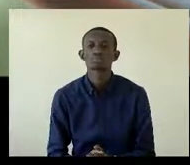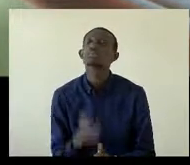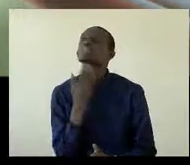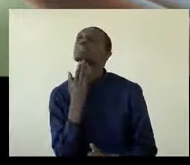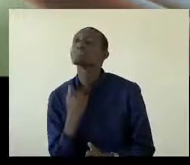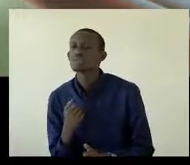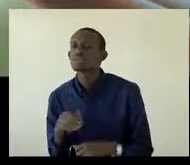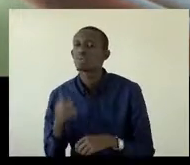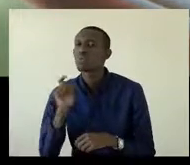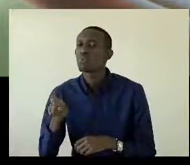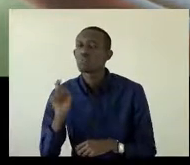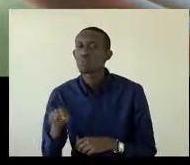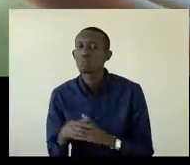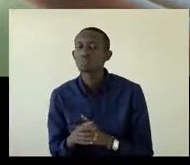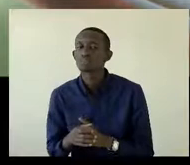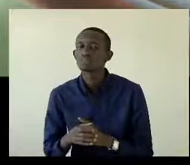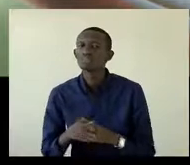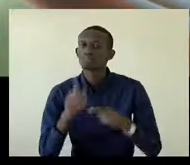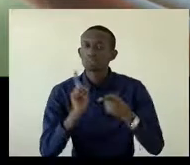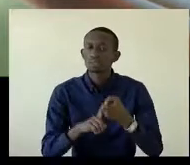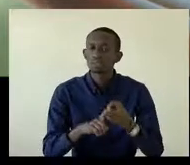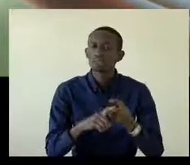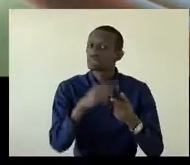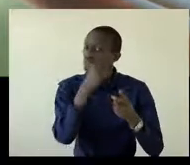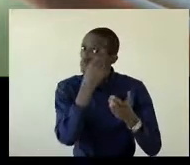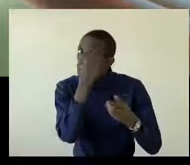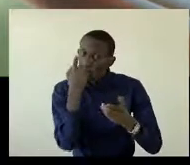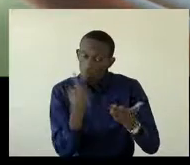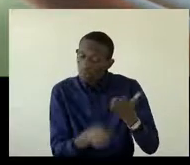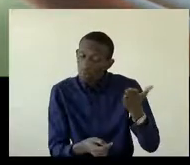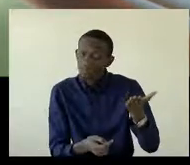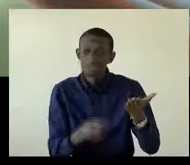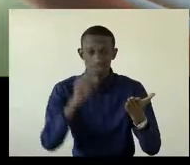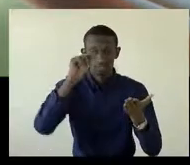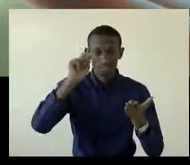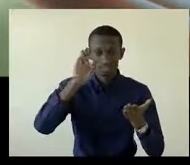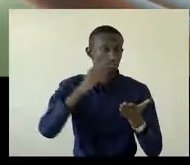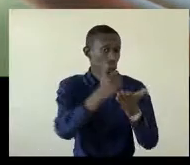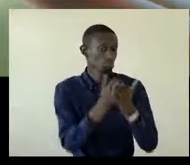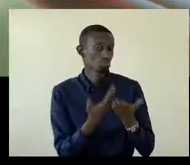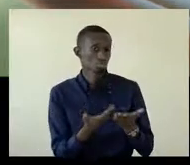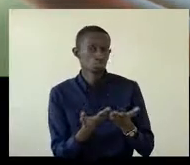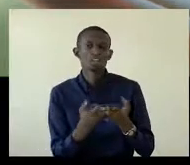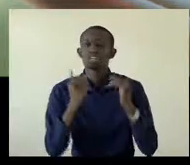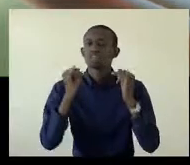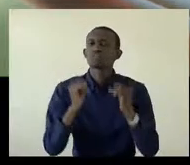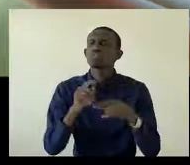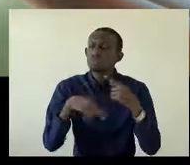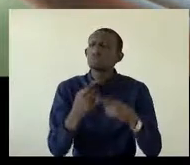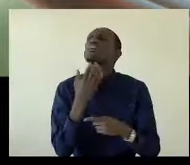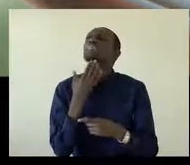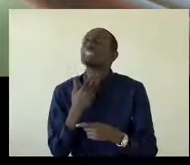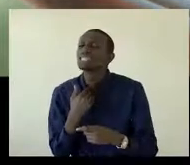wants plus what nature gives us. And if we are to always get what we need